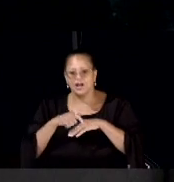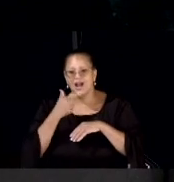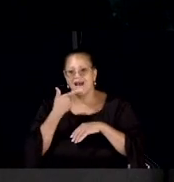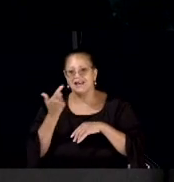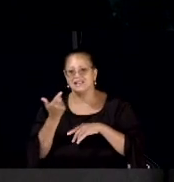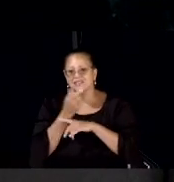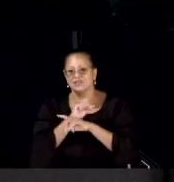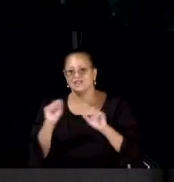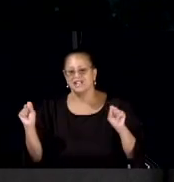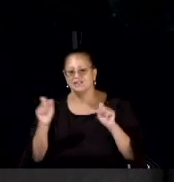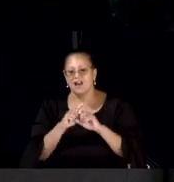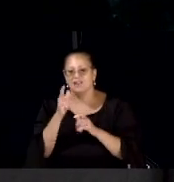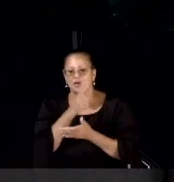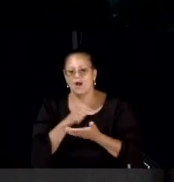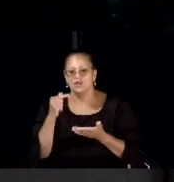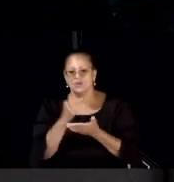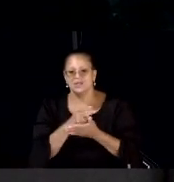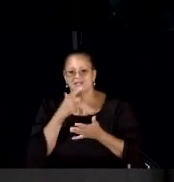seats. Thank you.